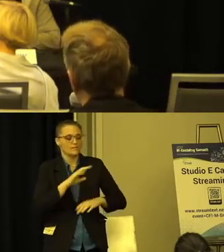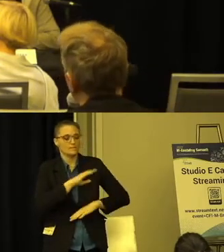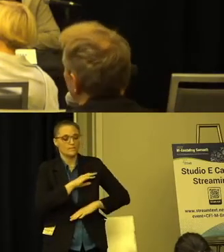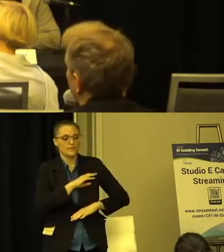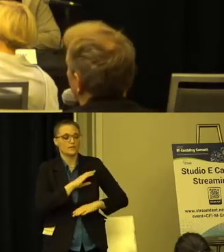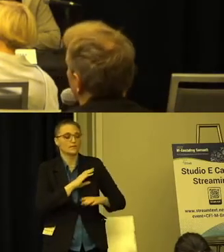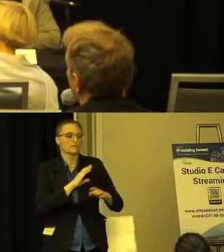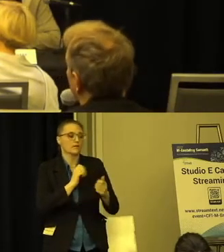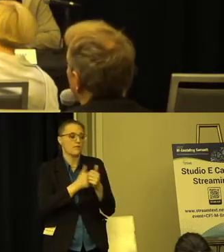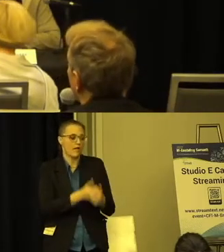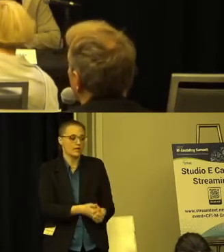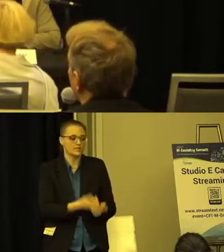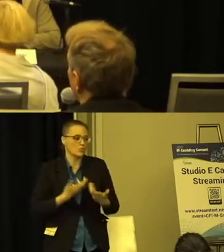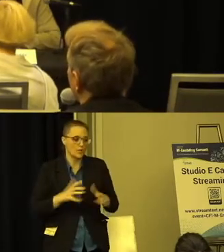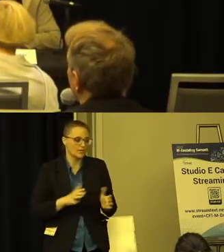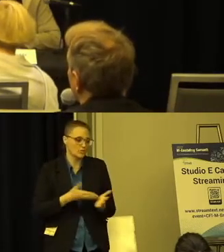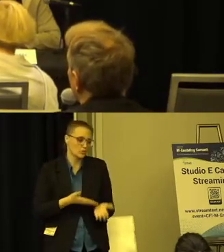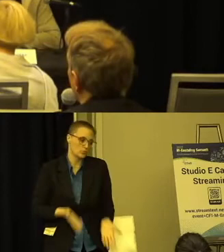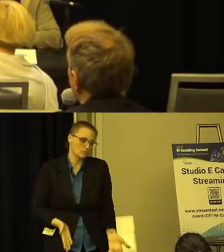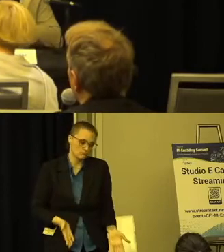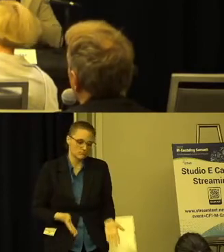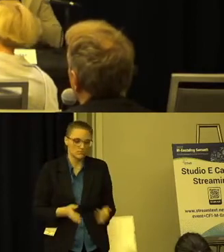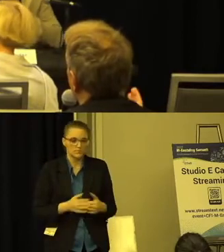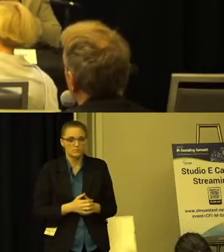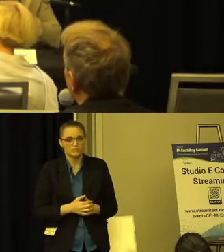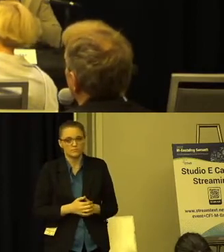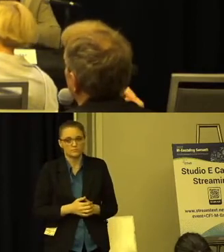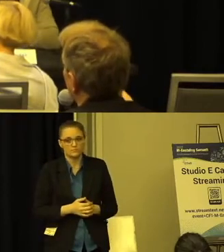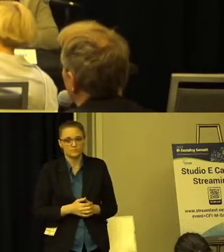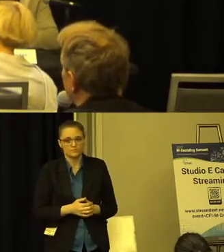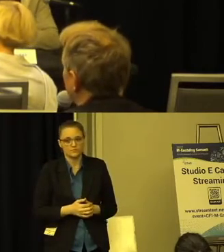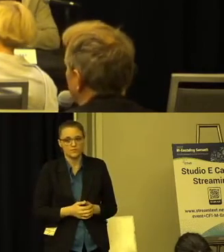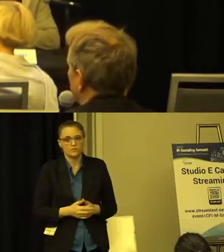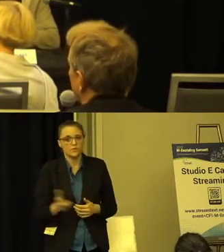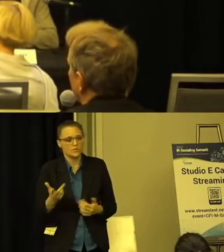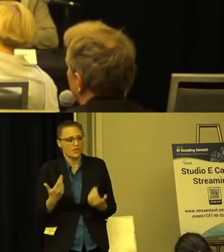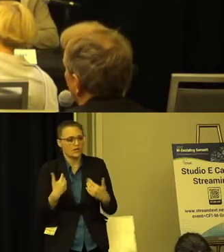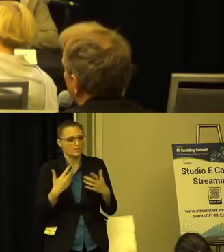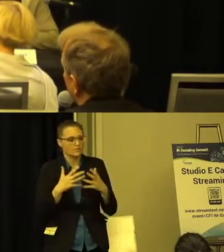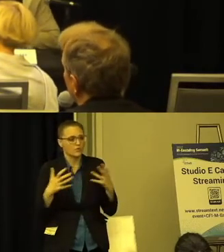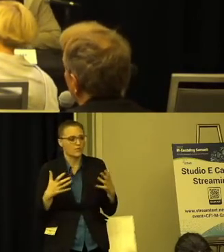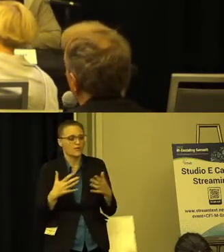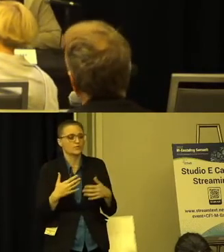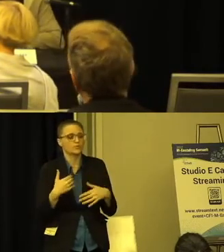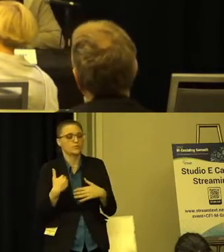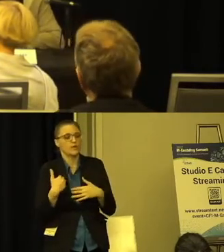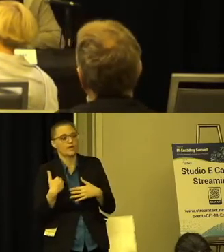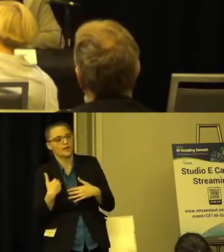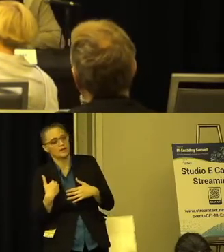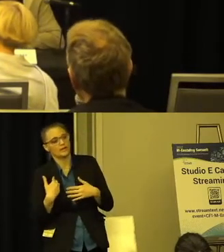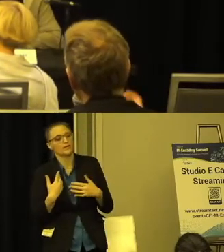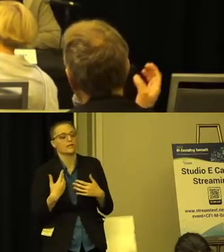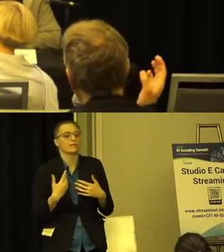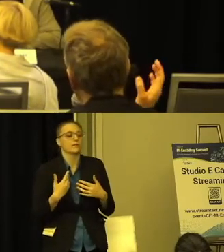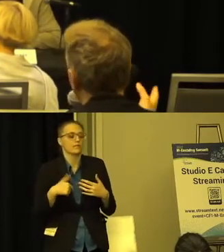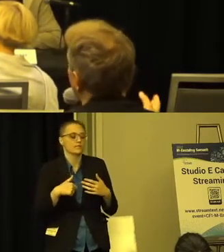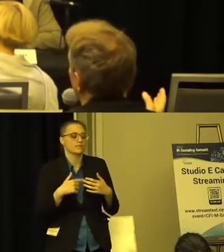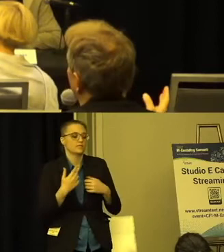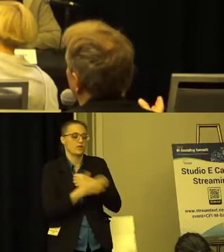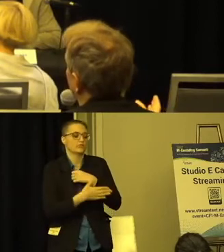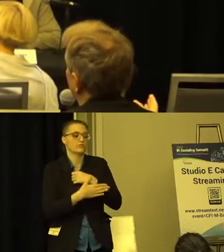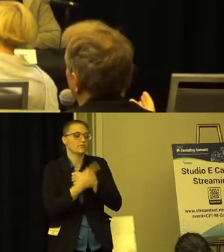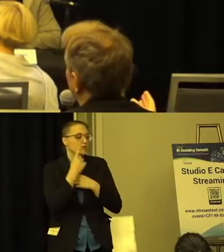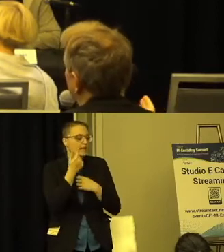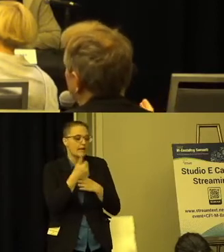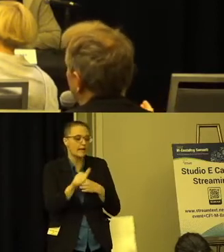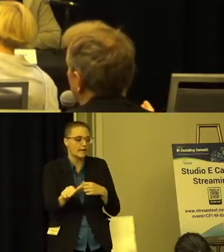to not get sued? So y'all carry so much weight in this country as far as any sort